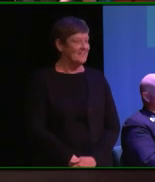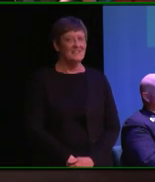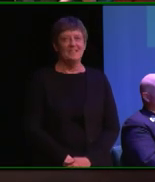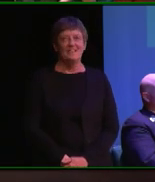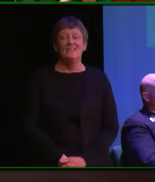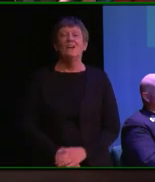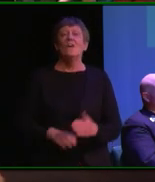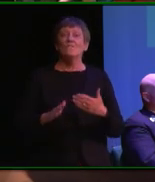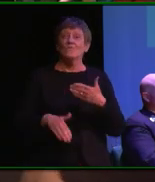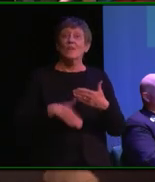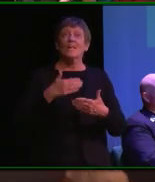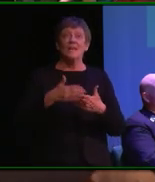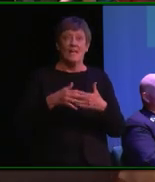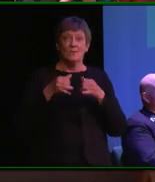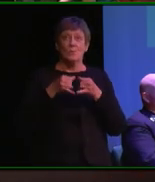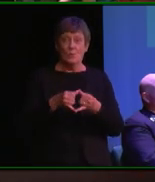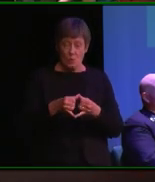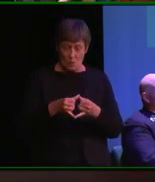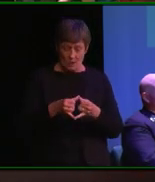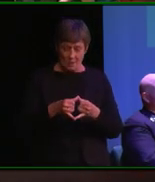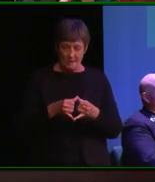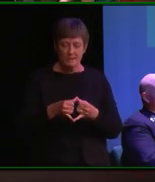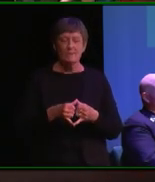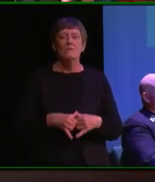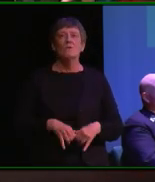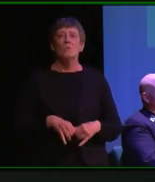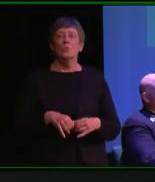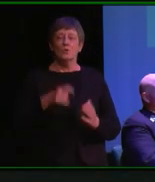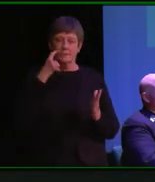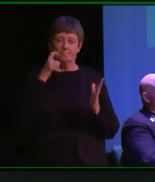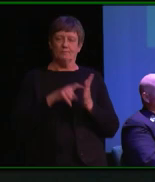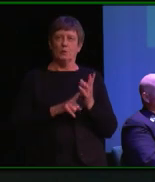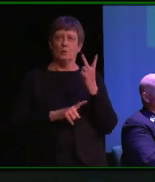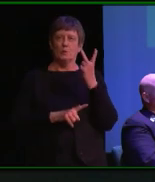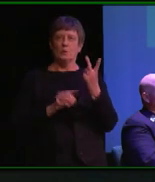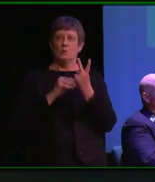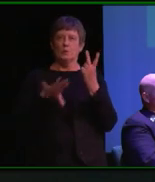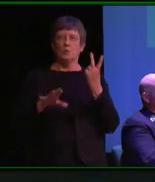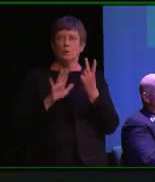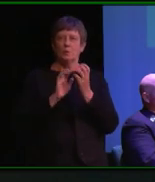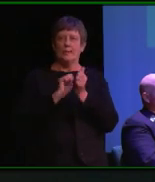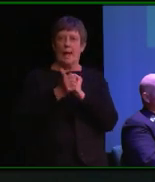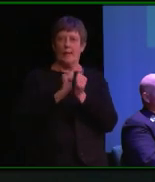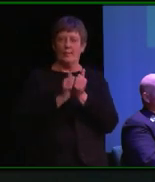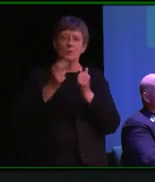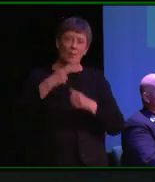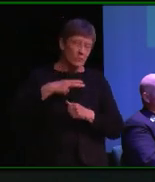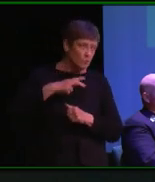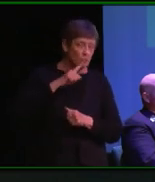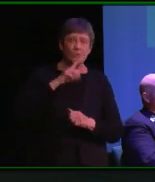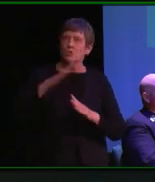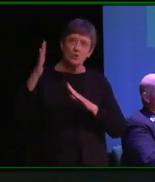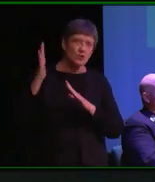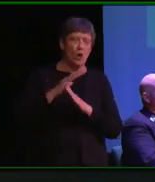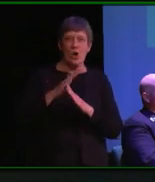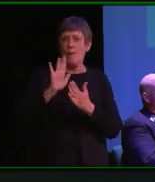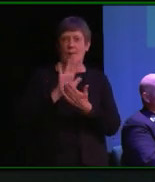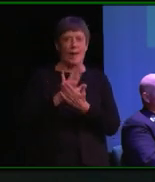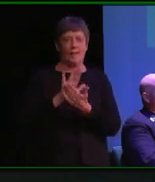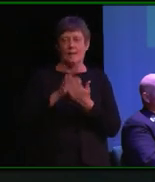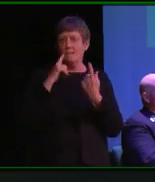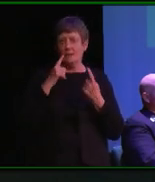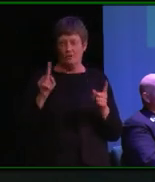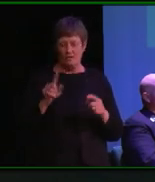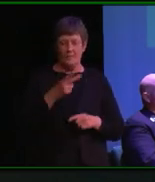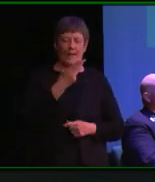So for our next award, we're gonna highlight two student athletes with the highest academic achievement. Those awards are for Hayden